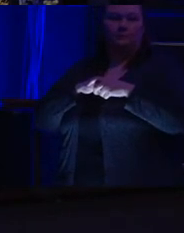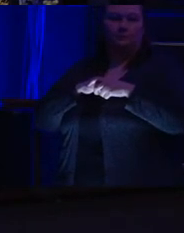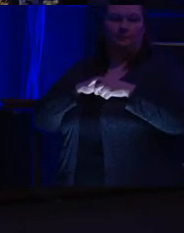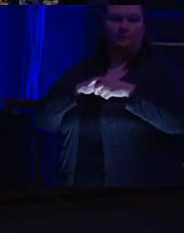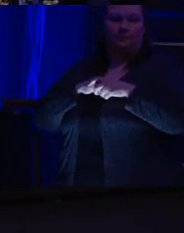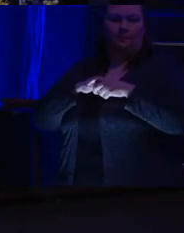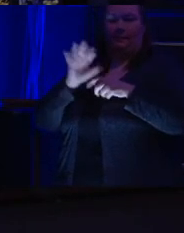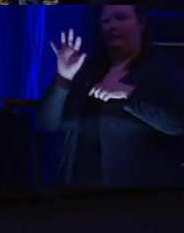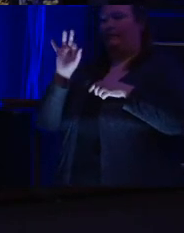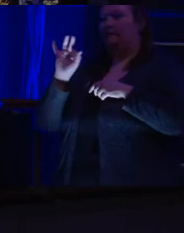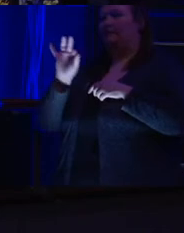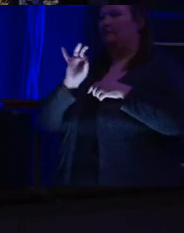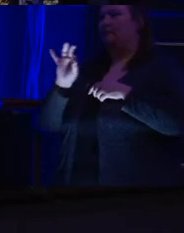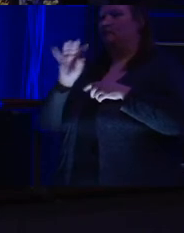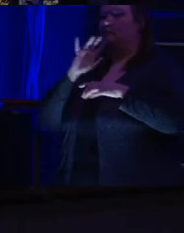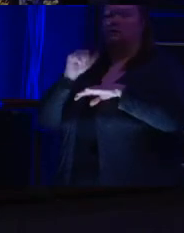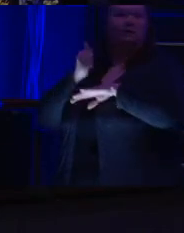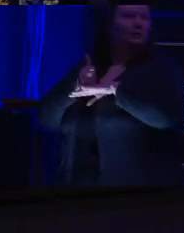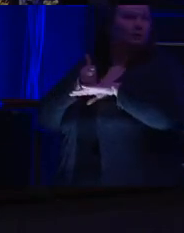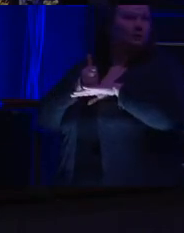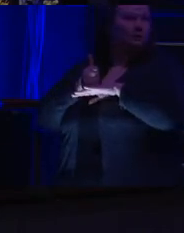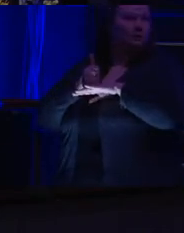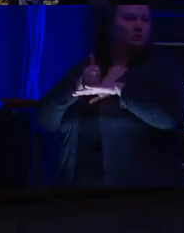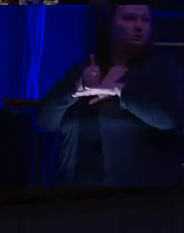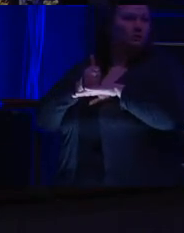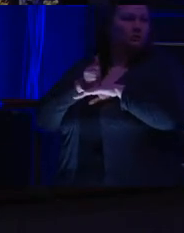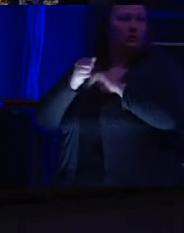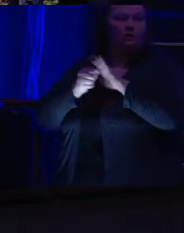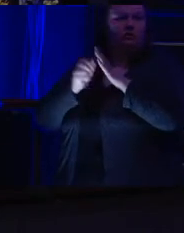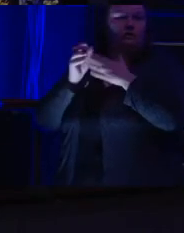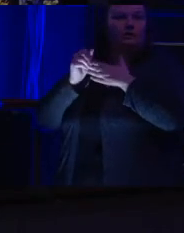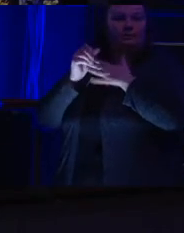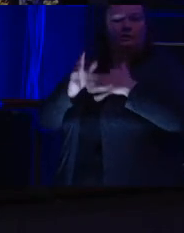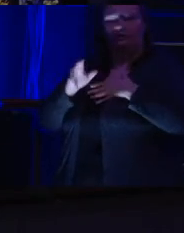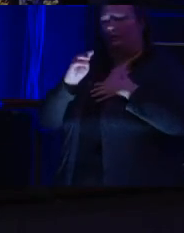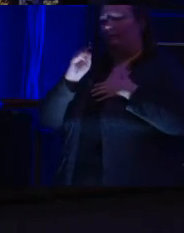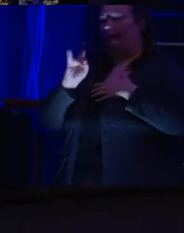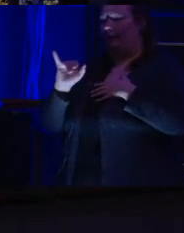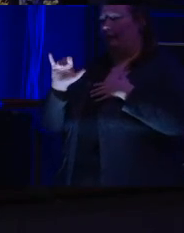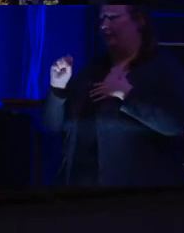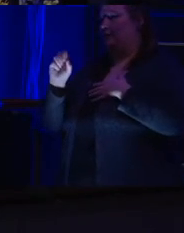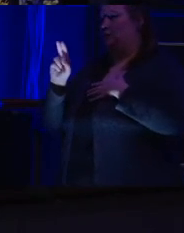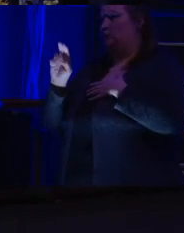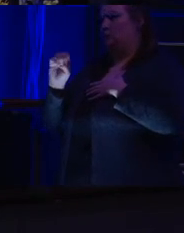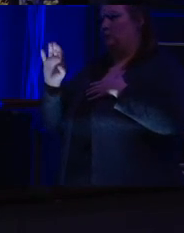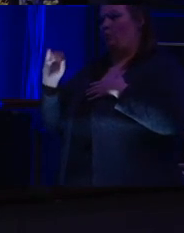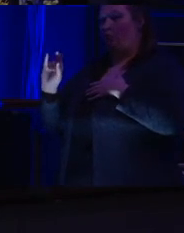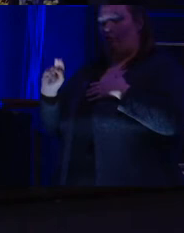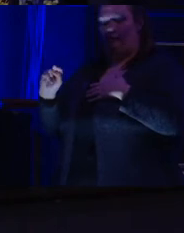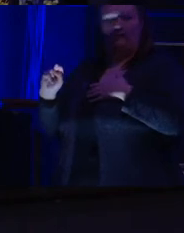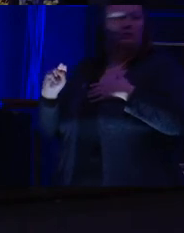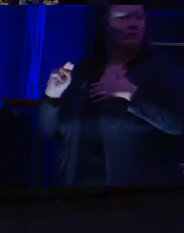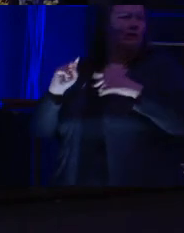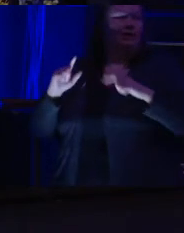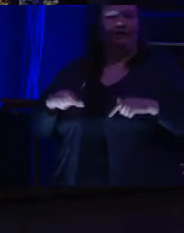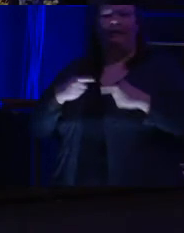In 1999, we established, under the leadership of Mary Sue Coleman, the Life Sciences Institute,